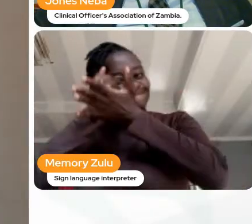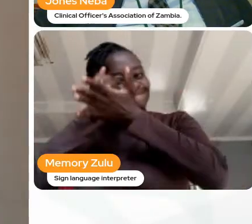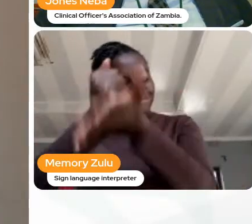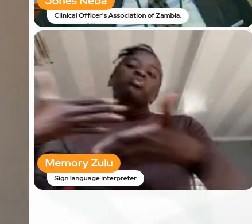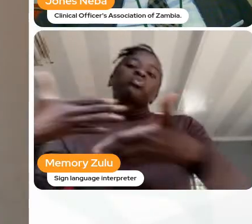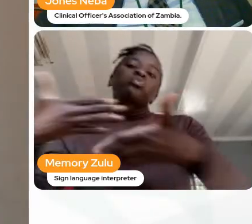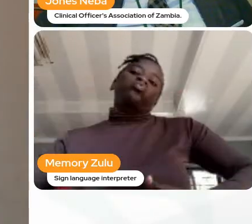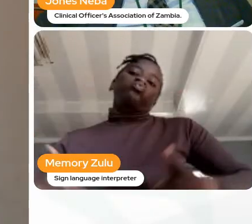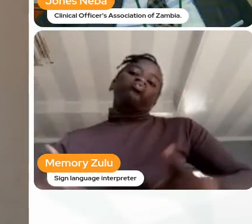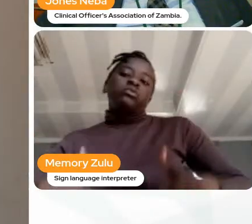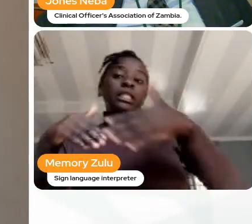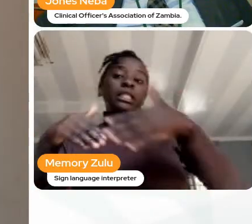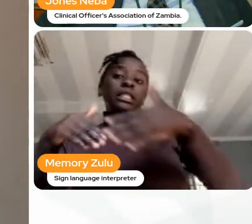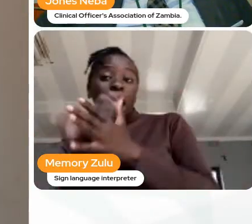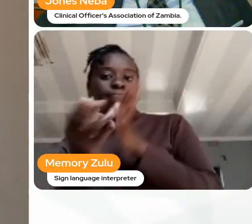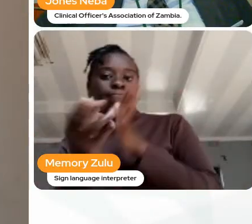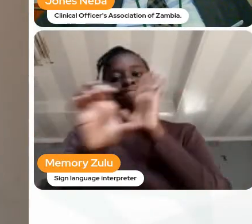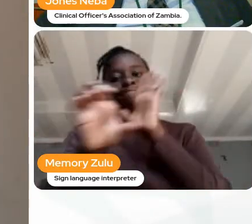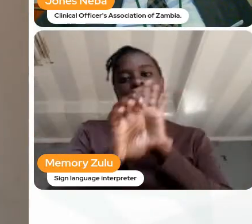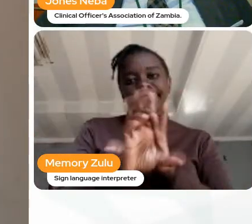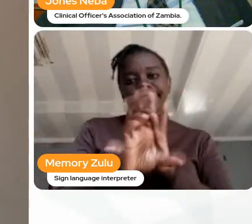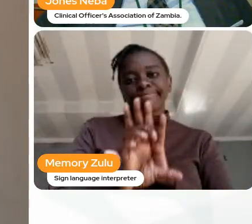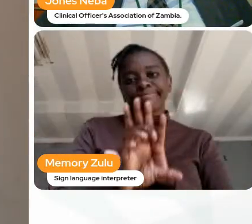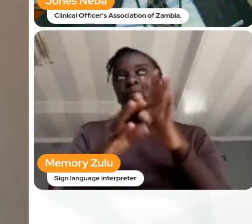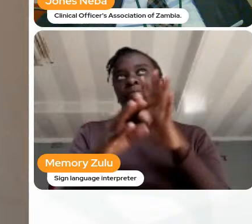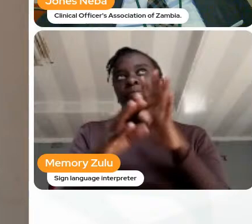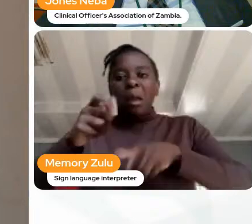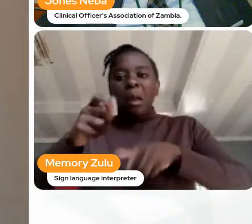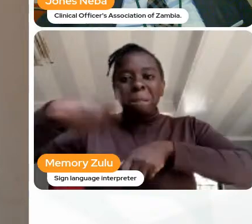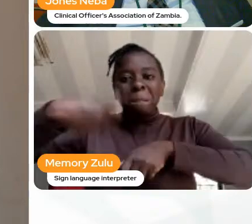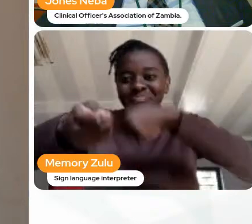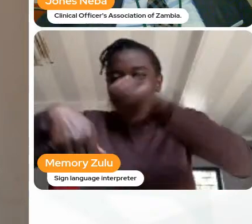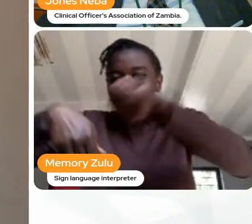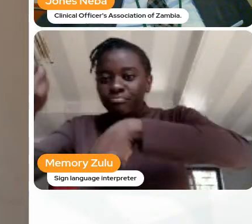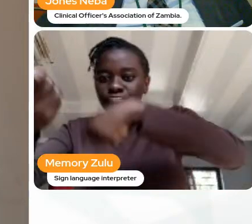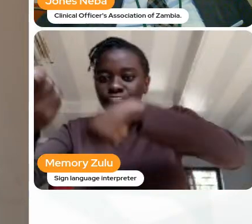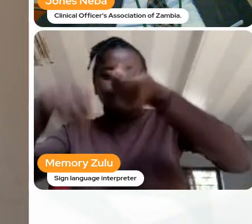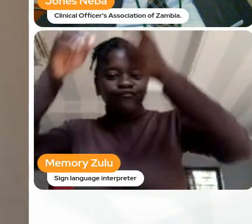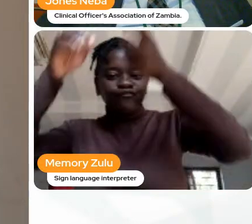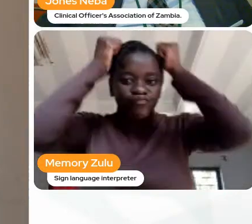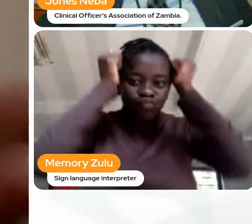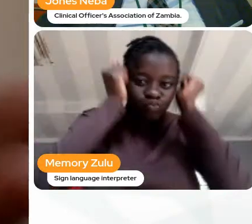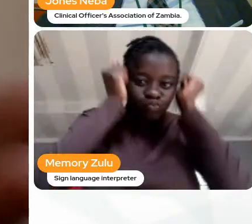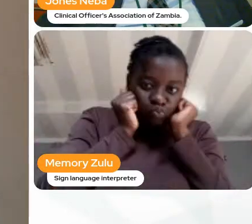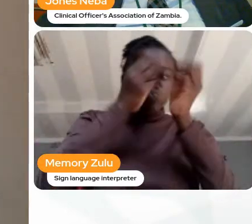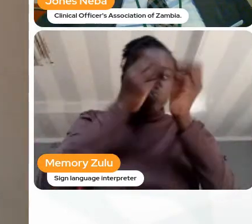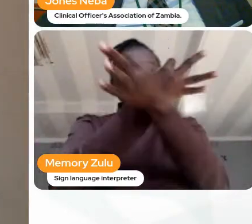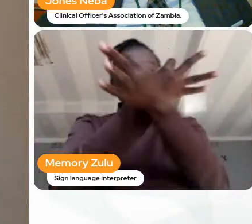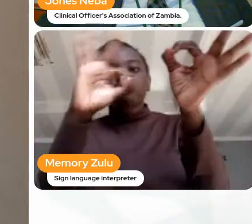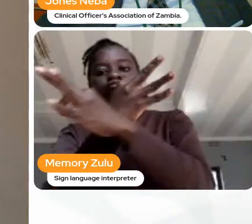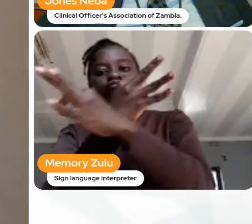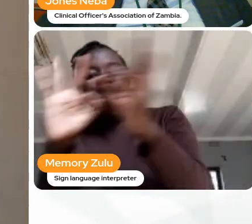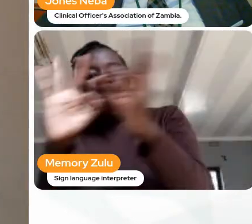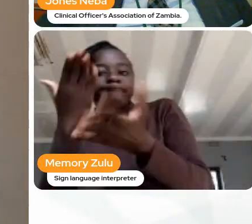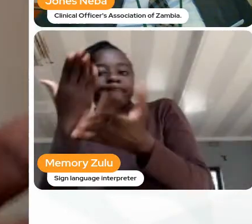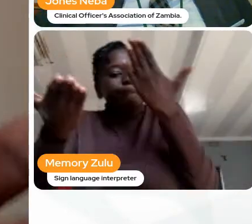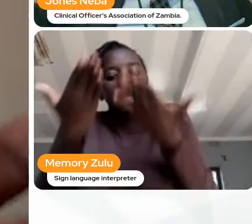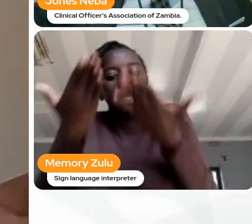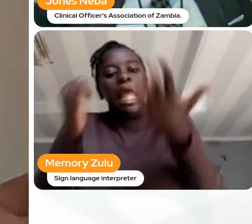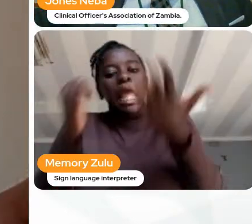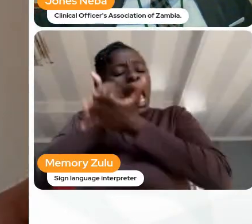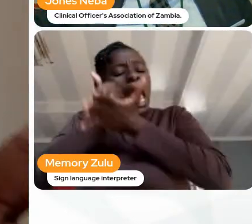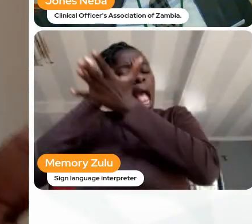pain. Maybe sometimes, just as I mentioned earlier, to say sometimes we get to confuse the two. You might feel like you're having